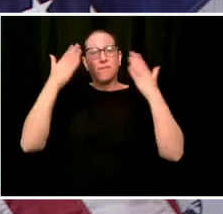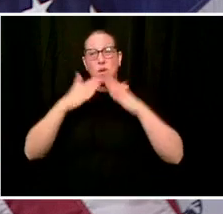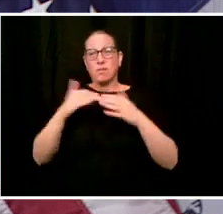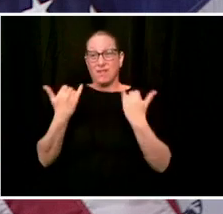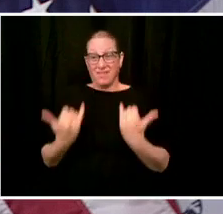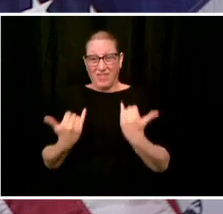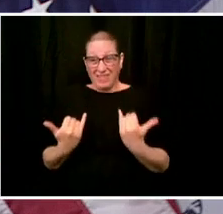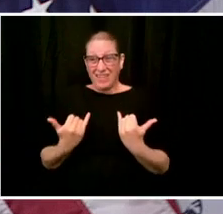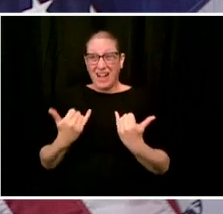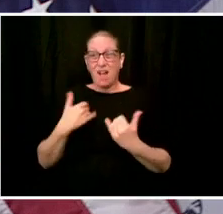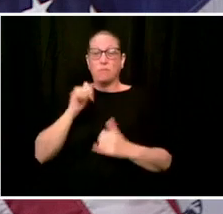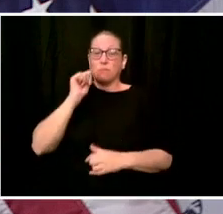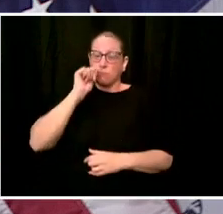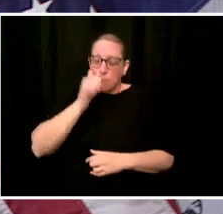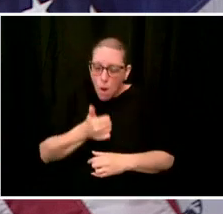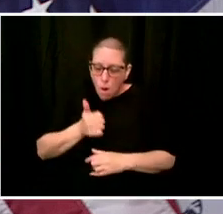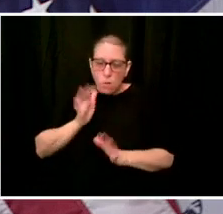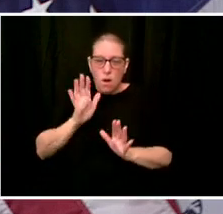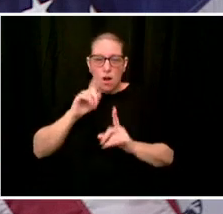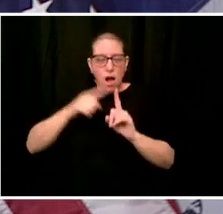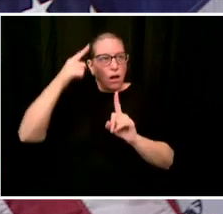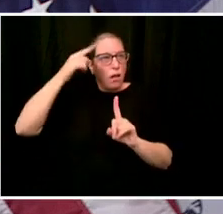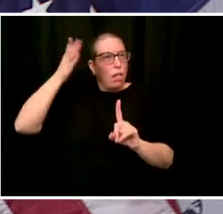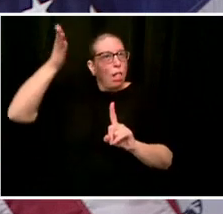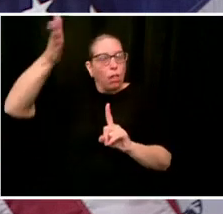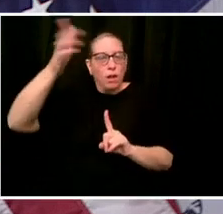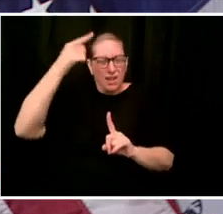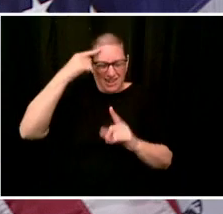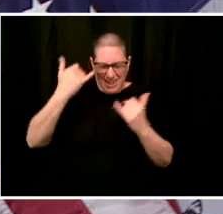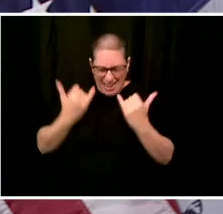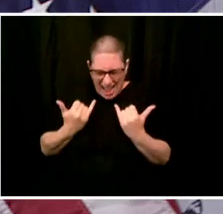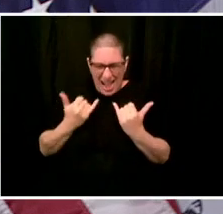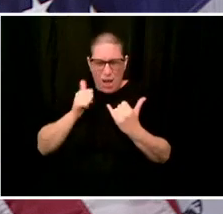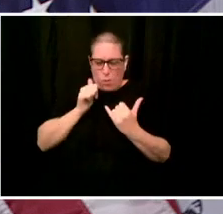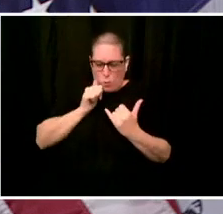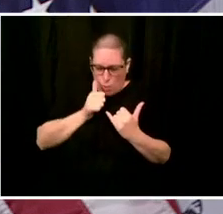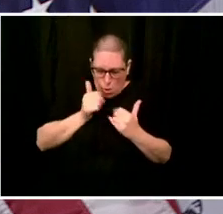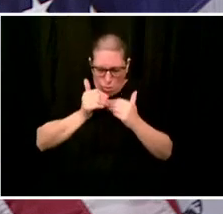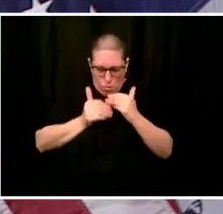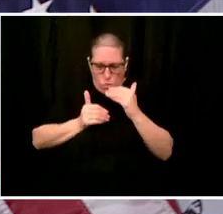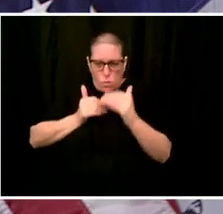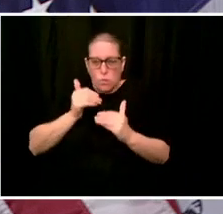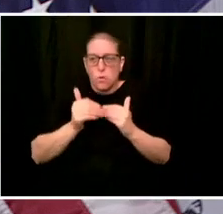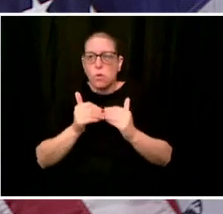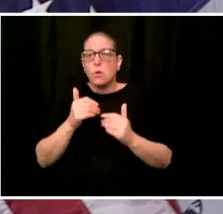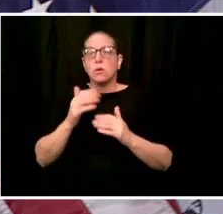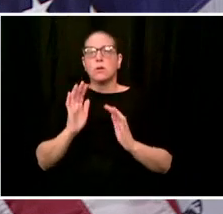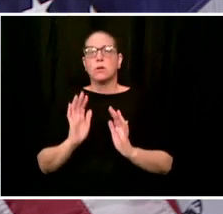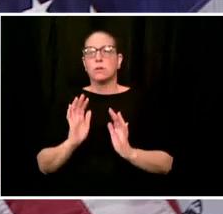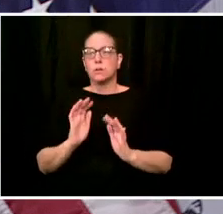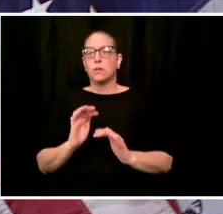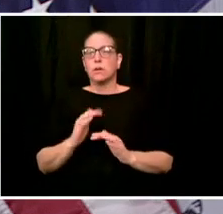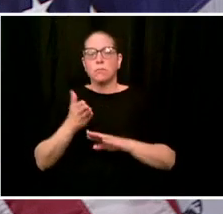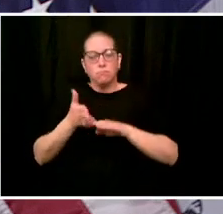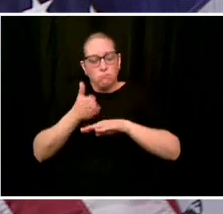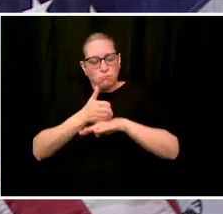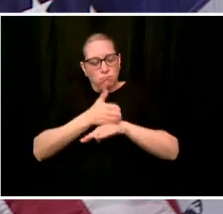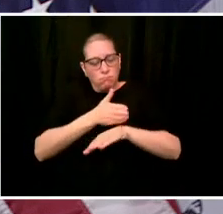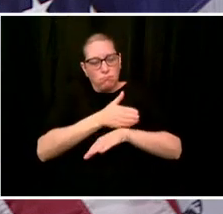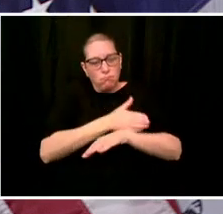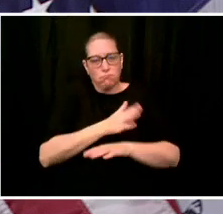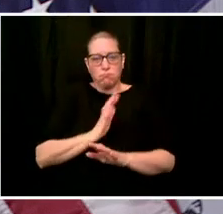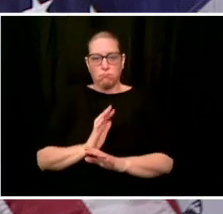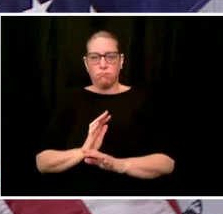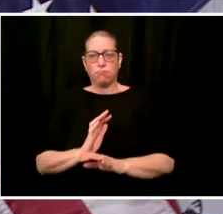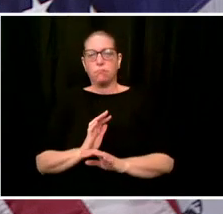keep the progress that we've built and hold it and not jump too soon and not let our foot off the gas and then prepare. We don't know if there's a